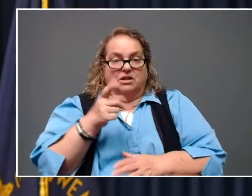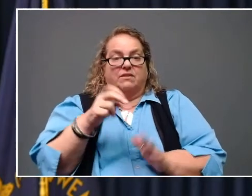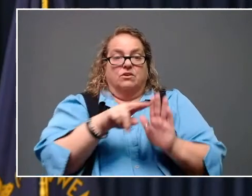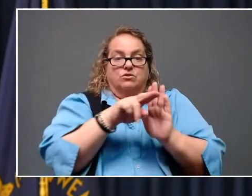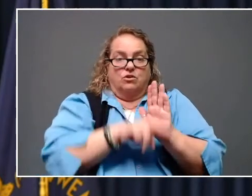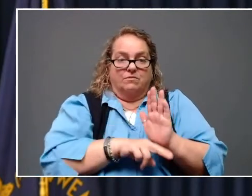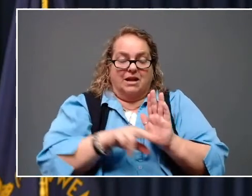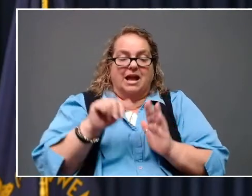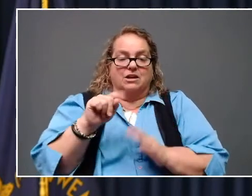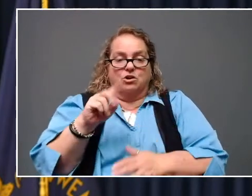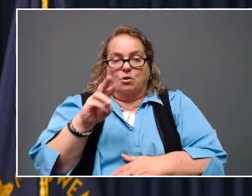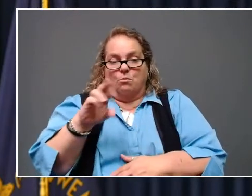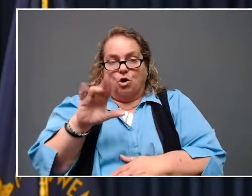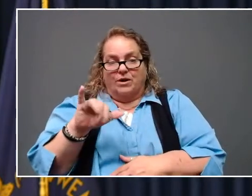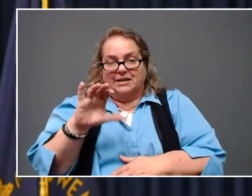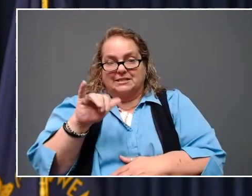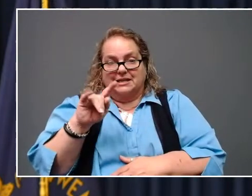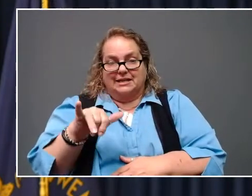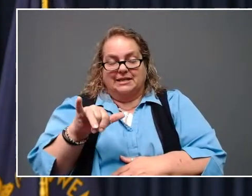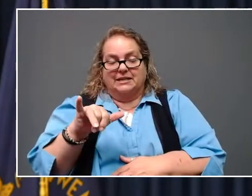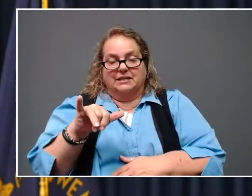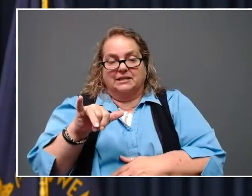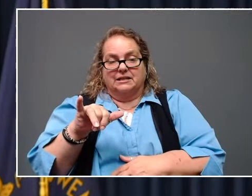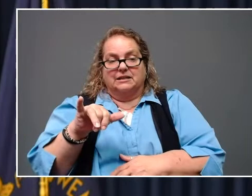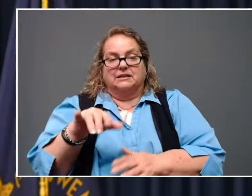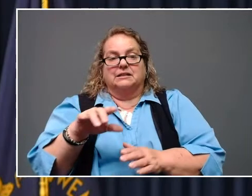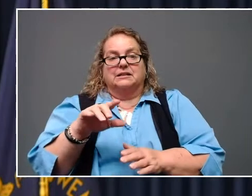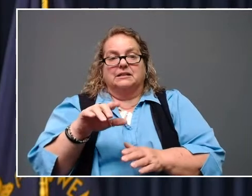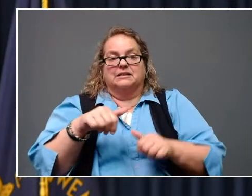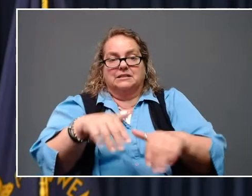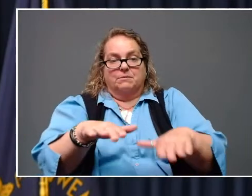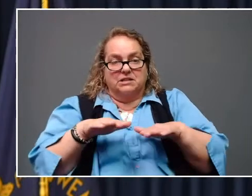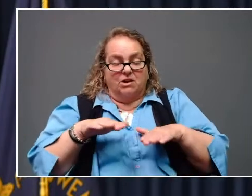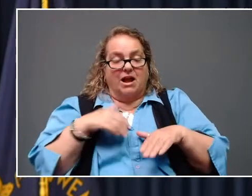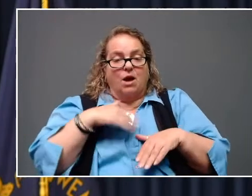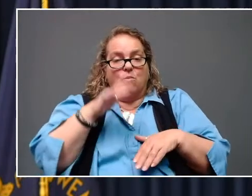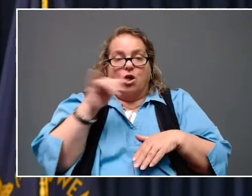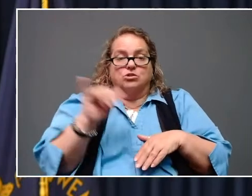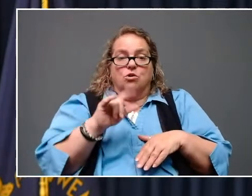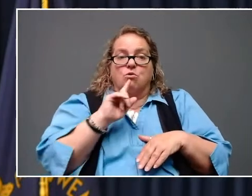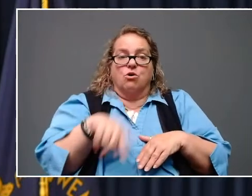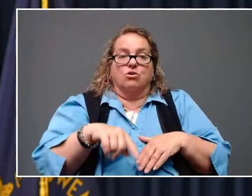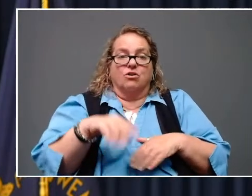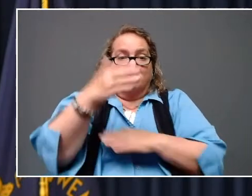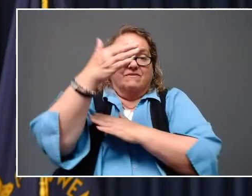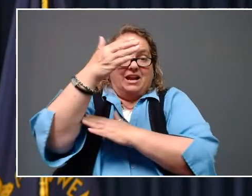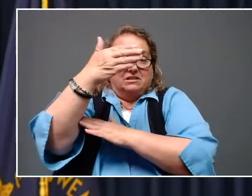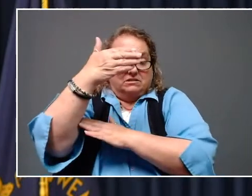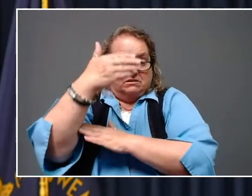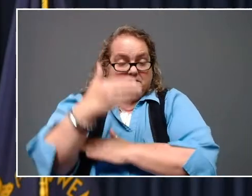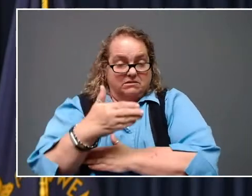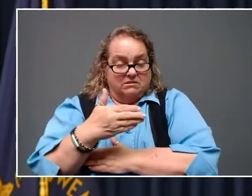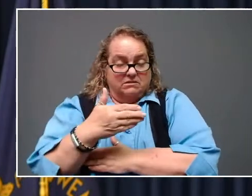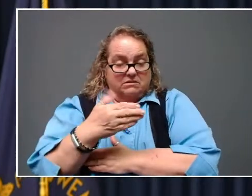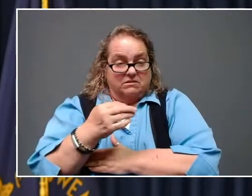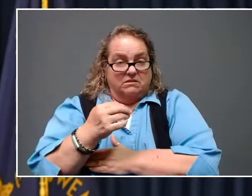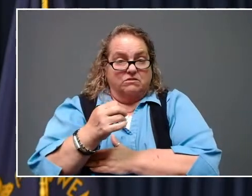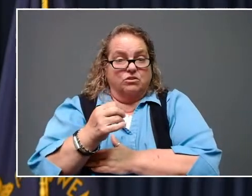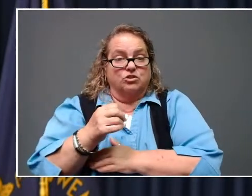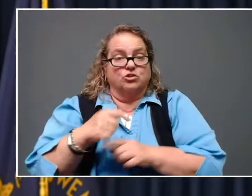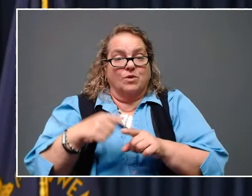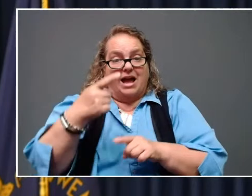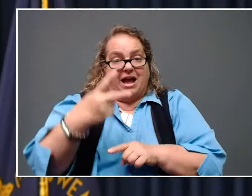Murray City Cemetery. I will also be ordering flags at all state office buildings to be lowered to half-staff